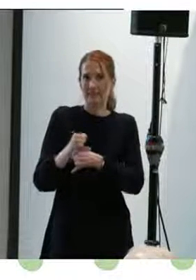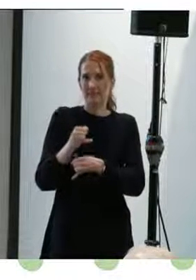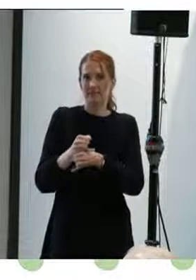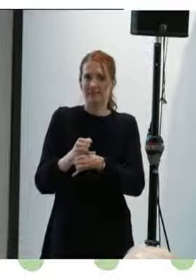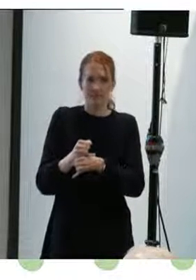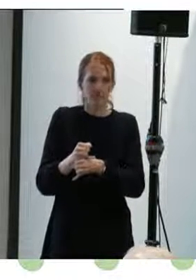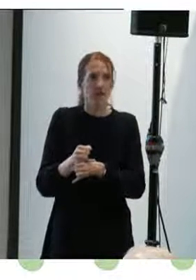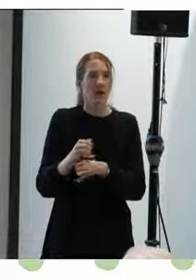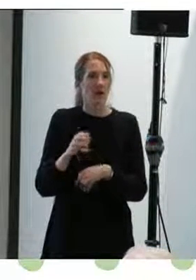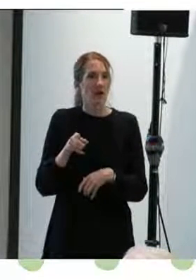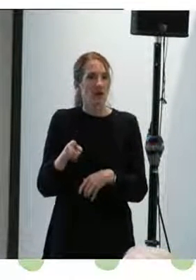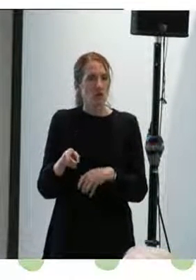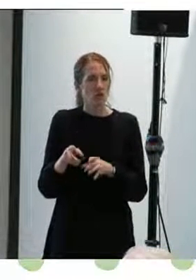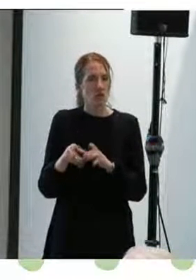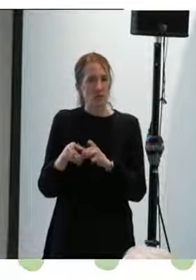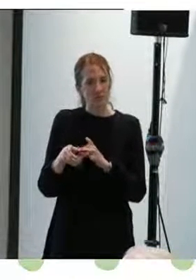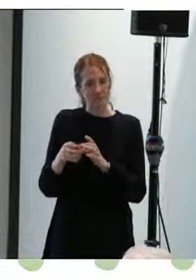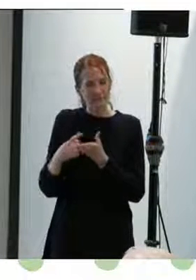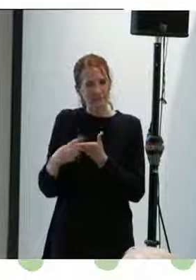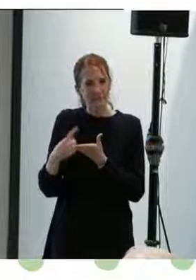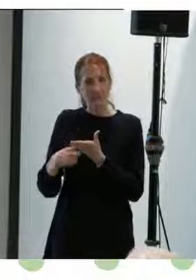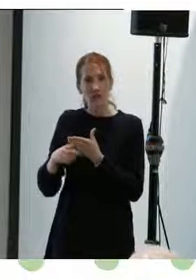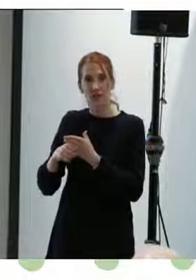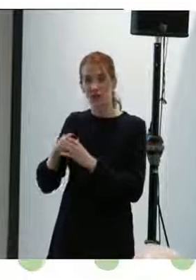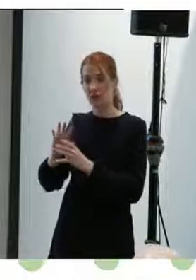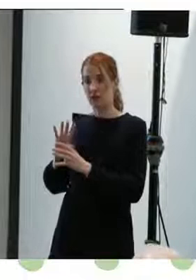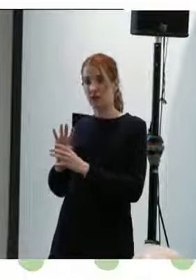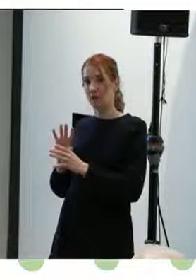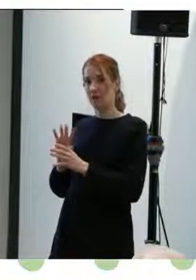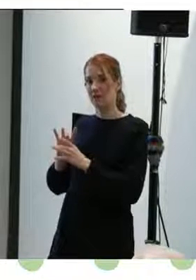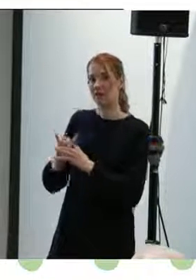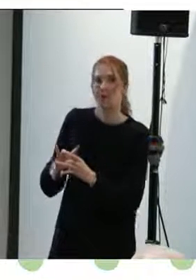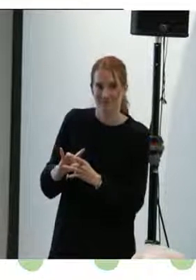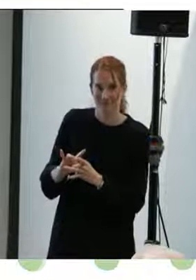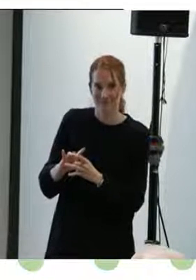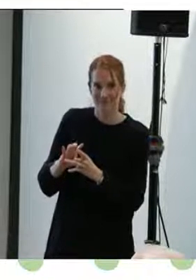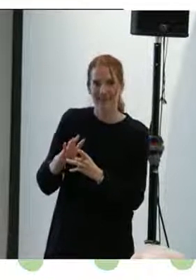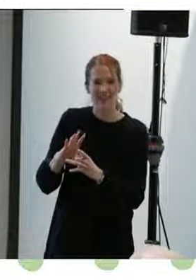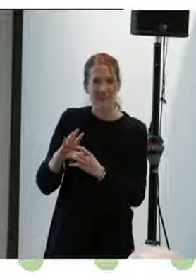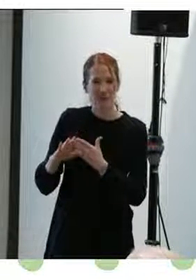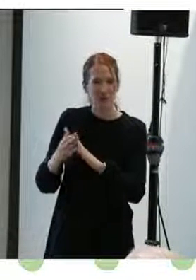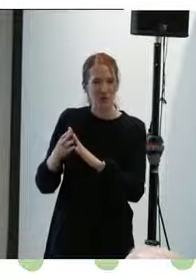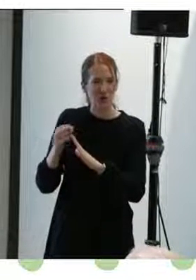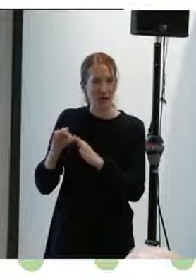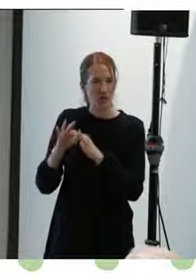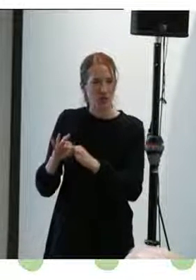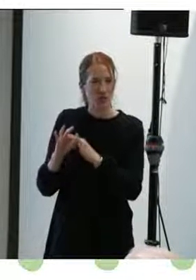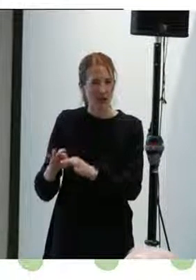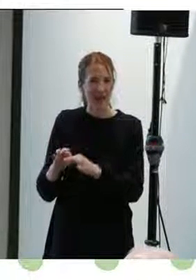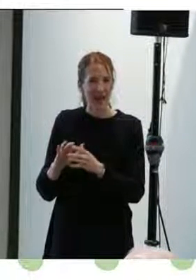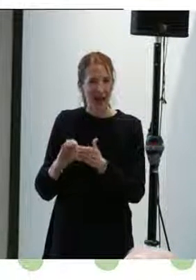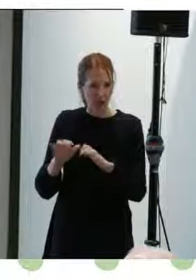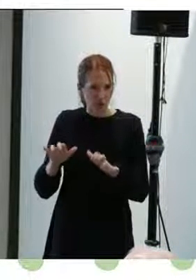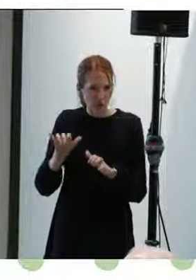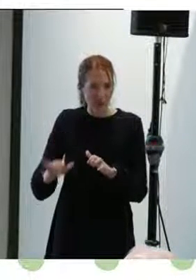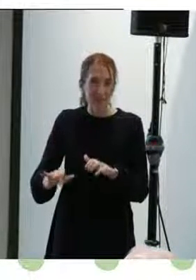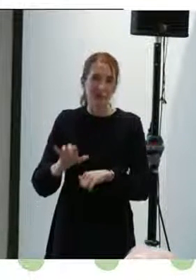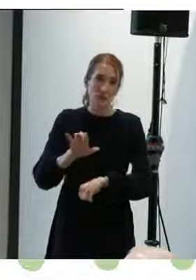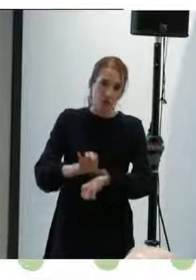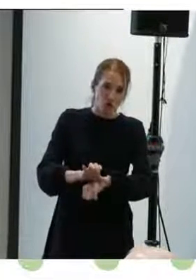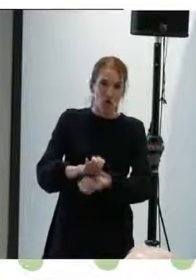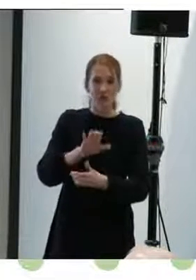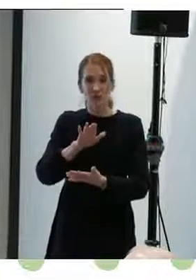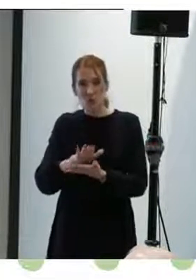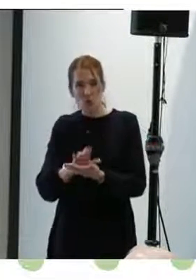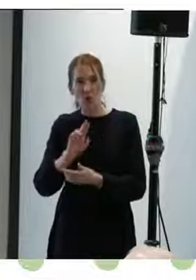solutions is re-engagement with community and relationships. How can we accomplish that? This is especially poignant because churches and schools and NGOs really